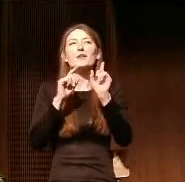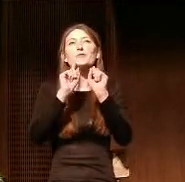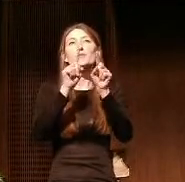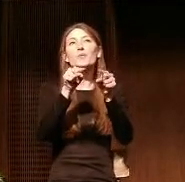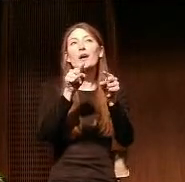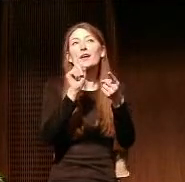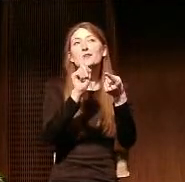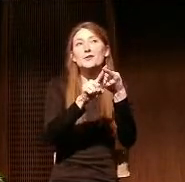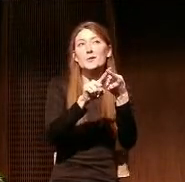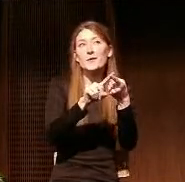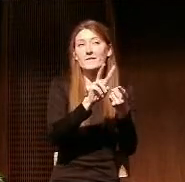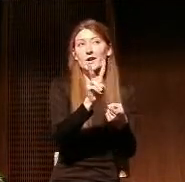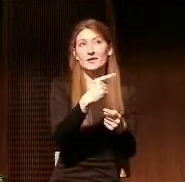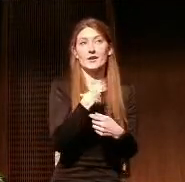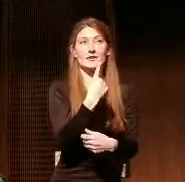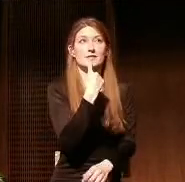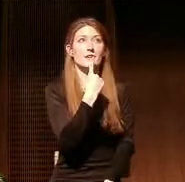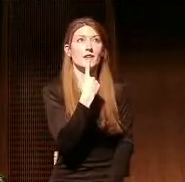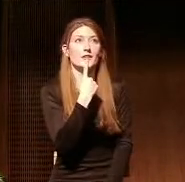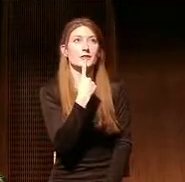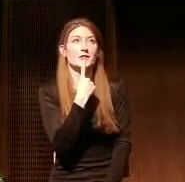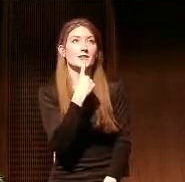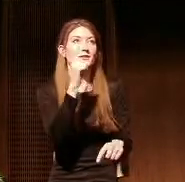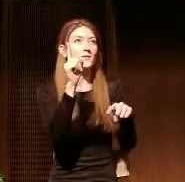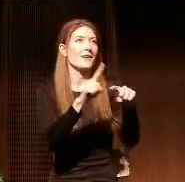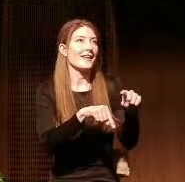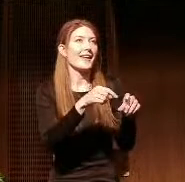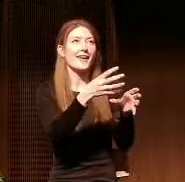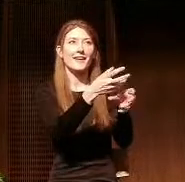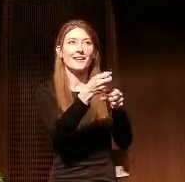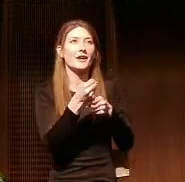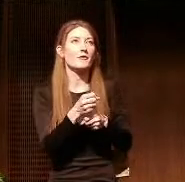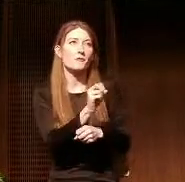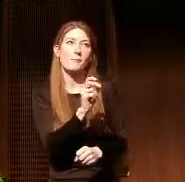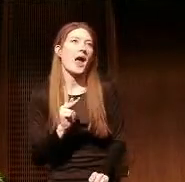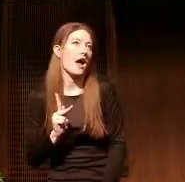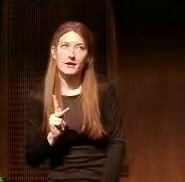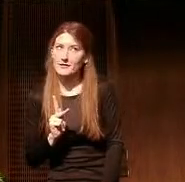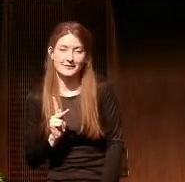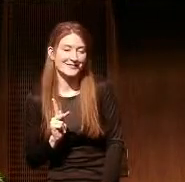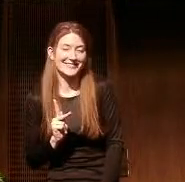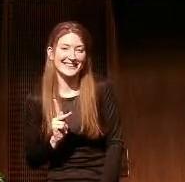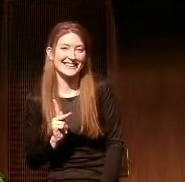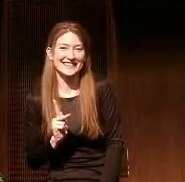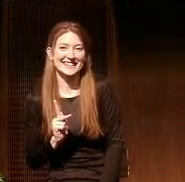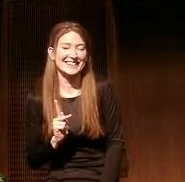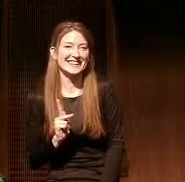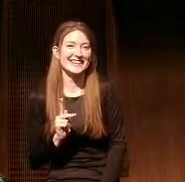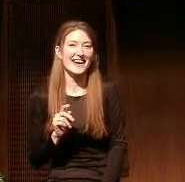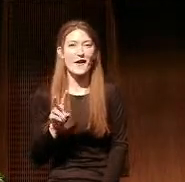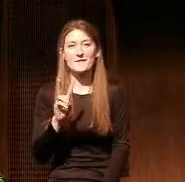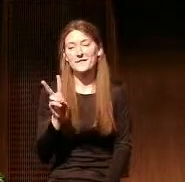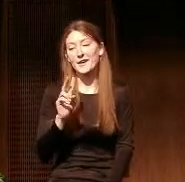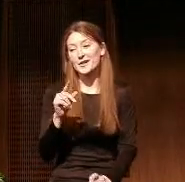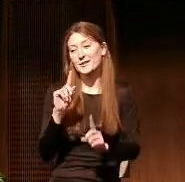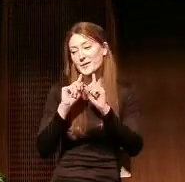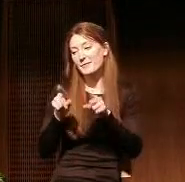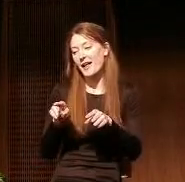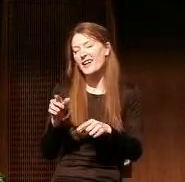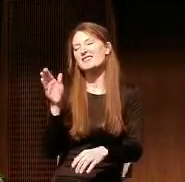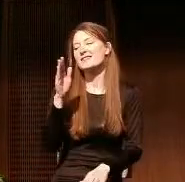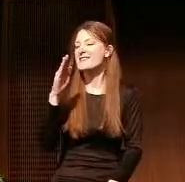give backs. And of course, Virgil's reply was,